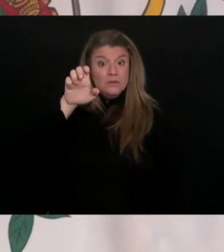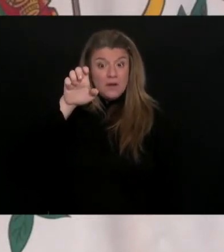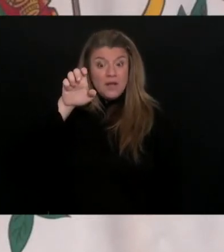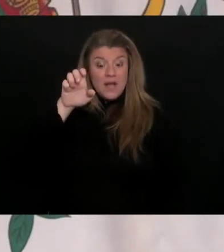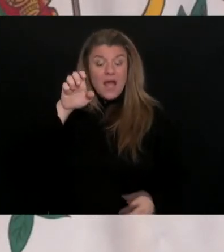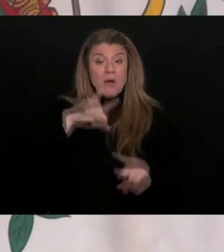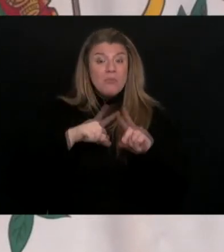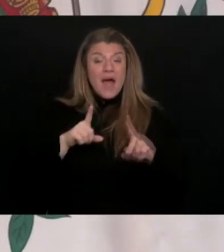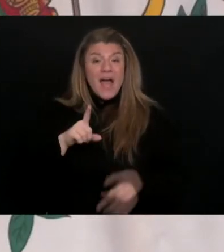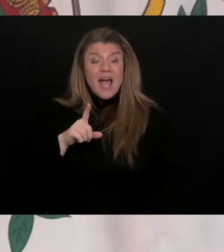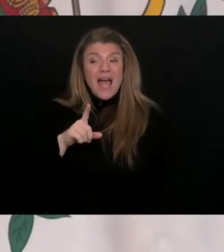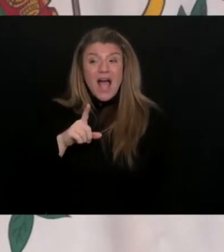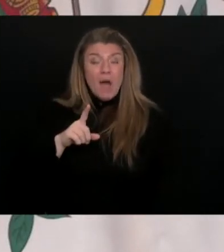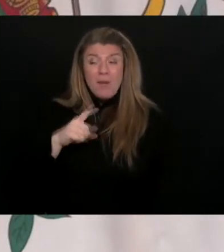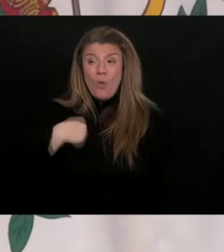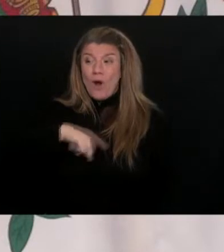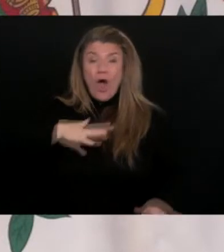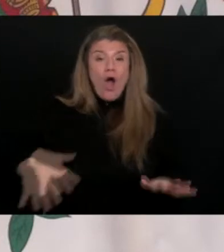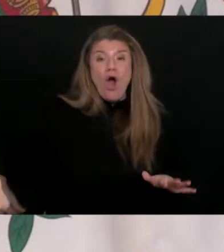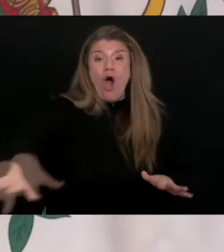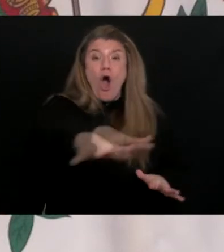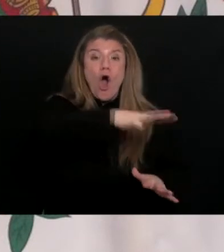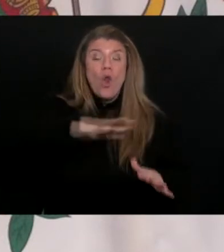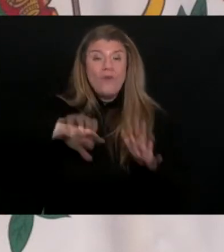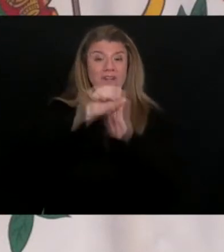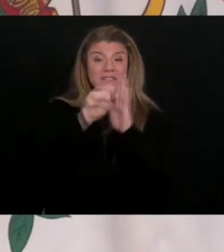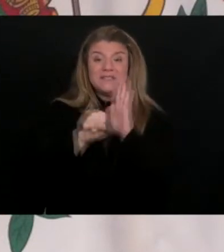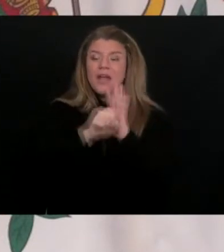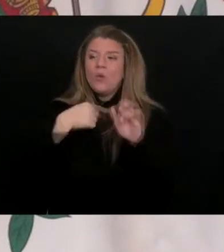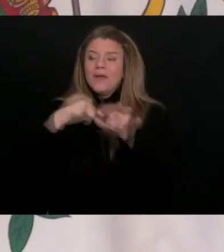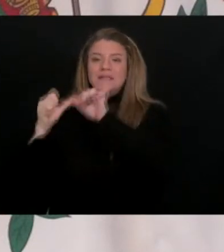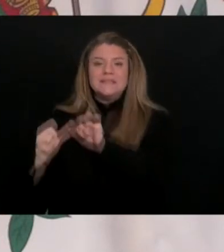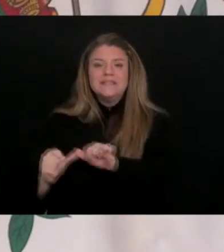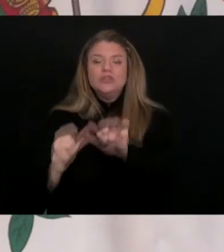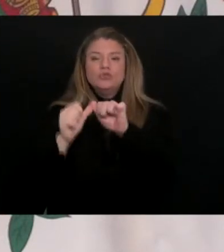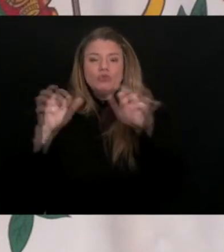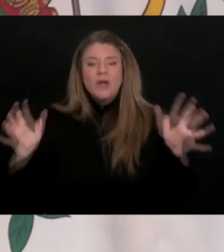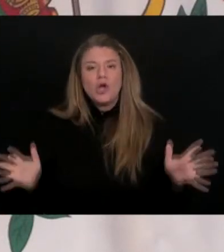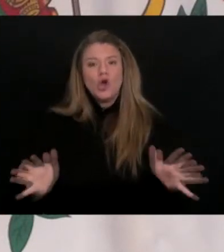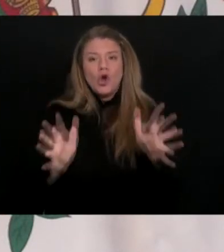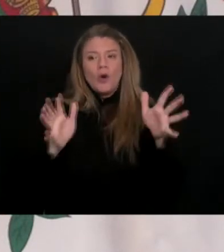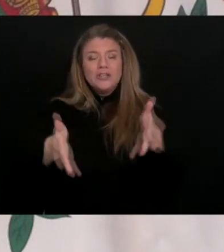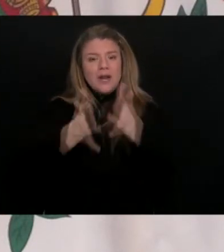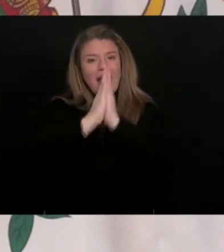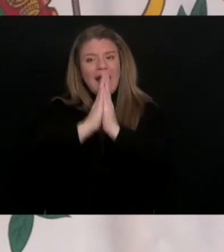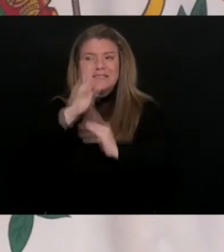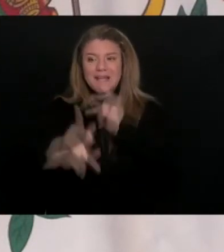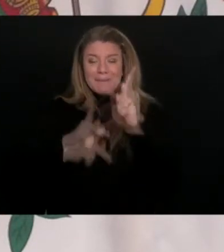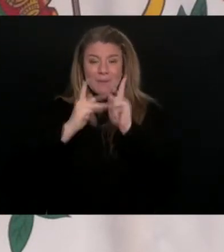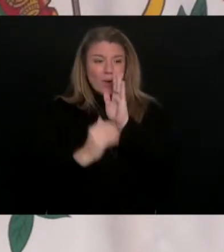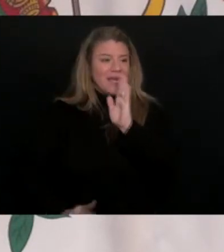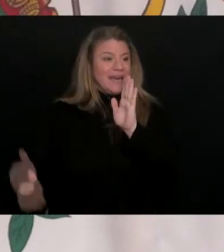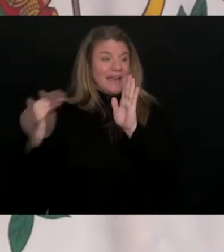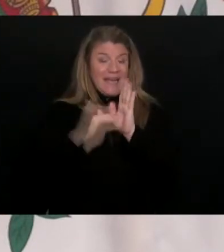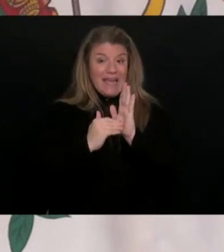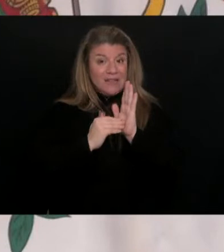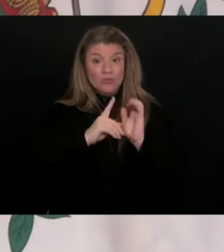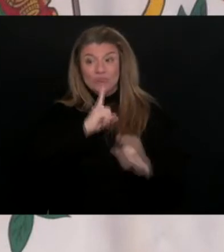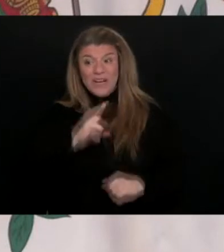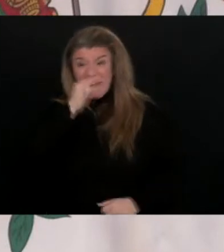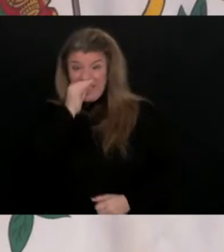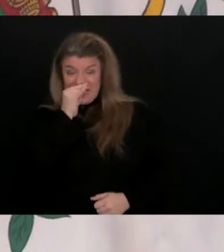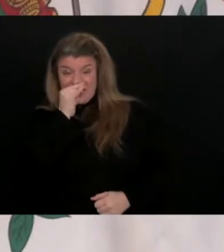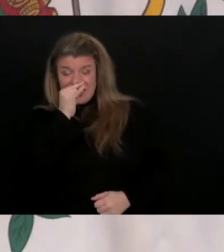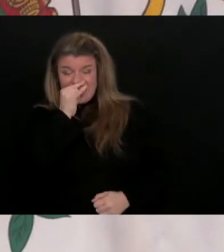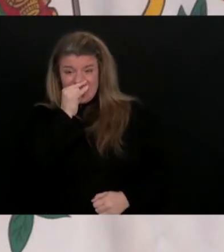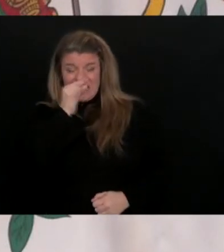but we just go all over the state, and we continue to encourage and ask people over and over and over, especially kids, to think